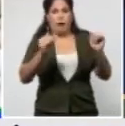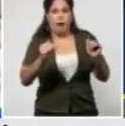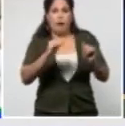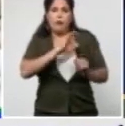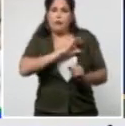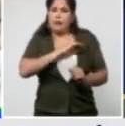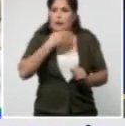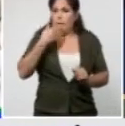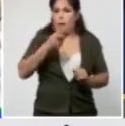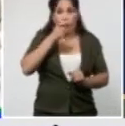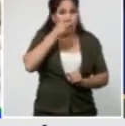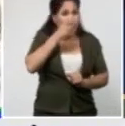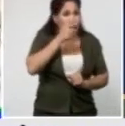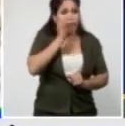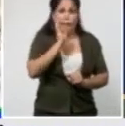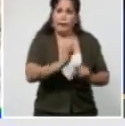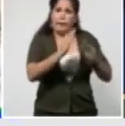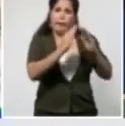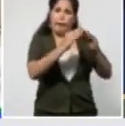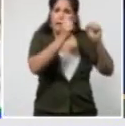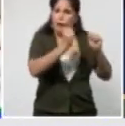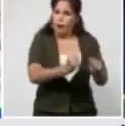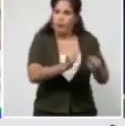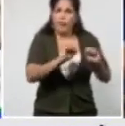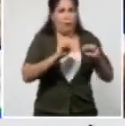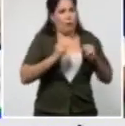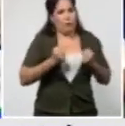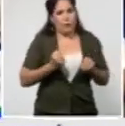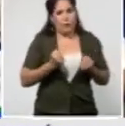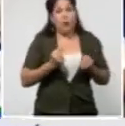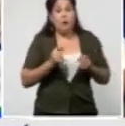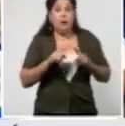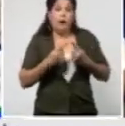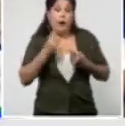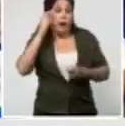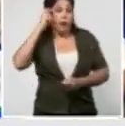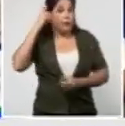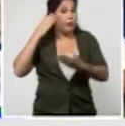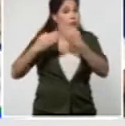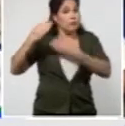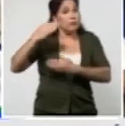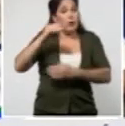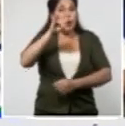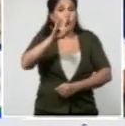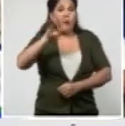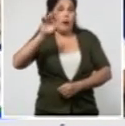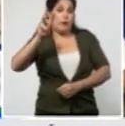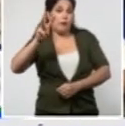6,244 patients diagnosed in Cuba with COVID-19, that is